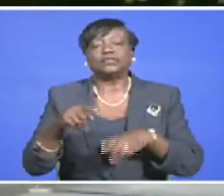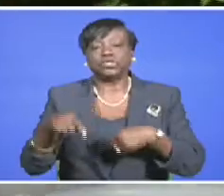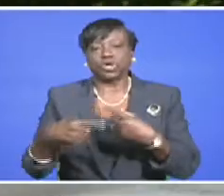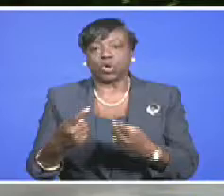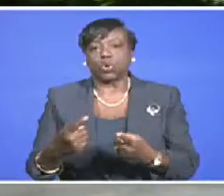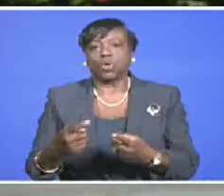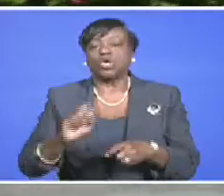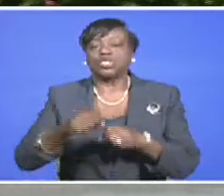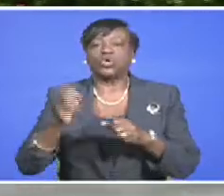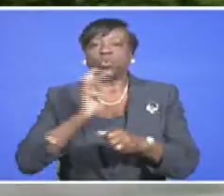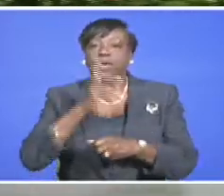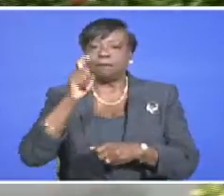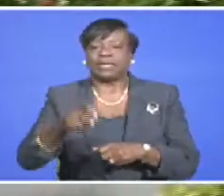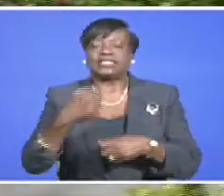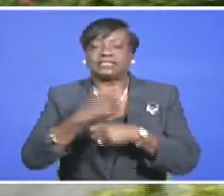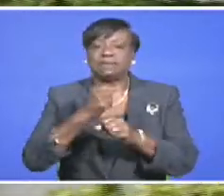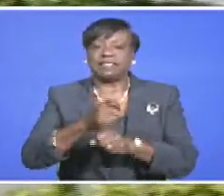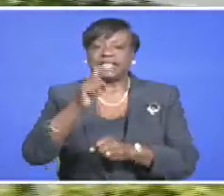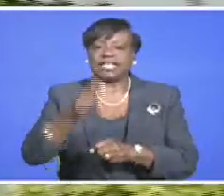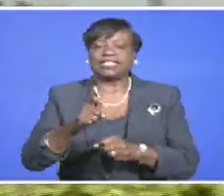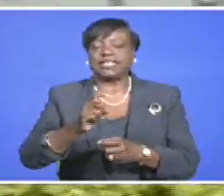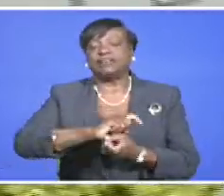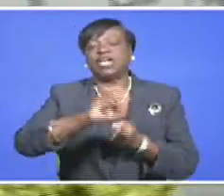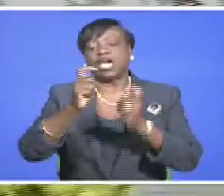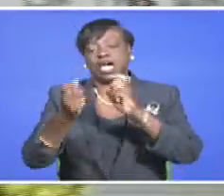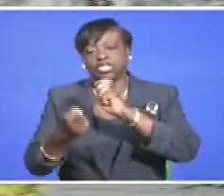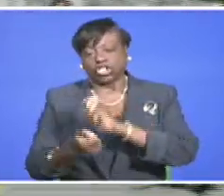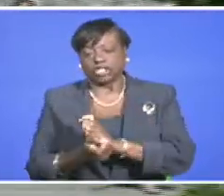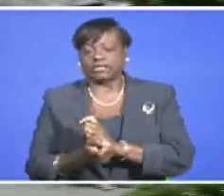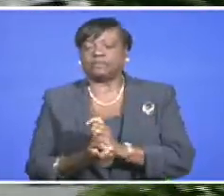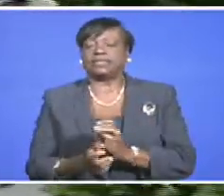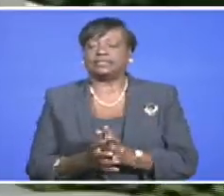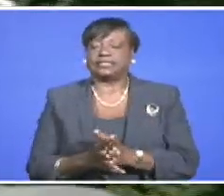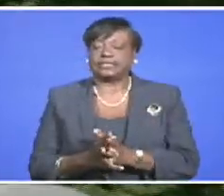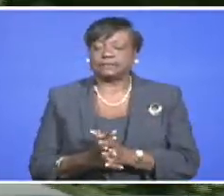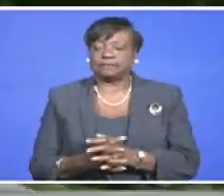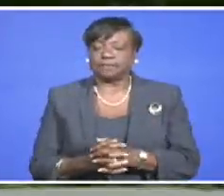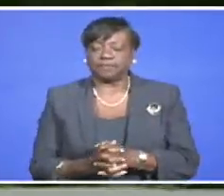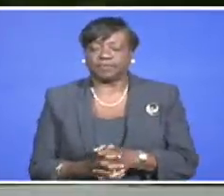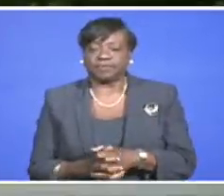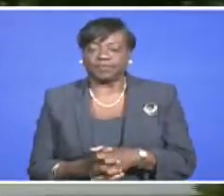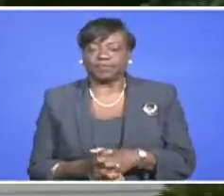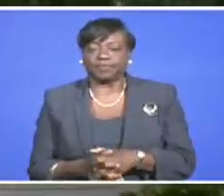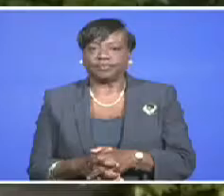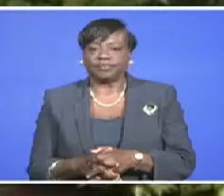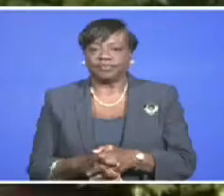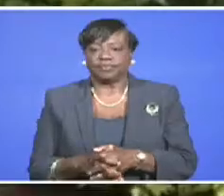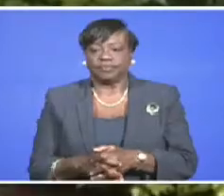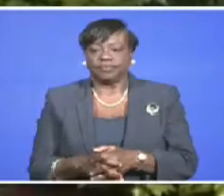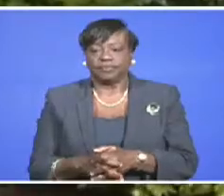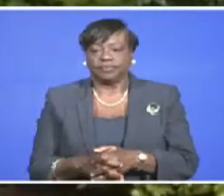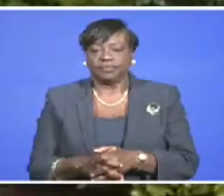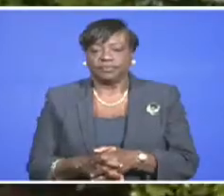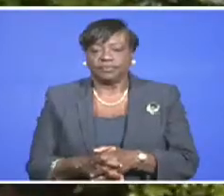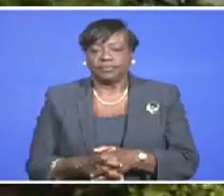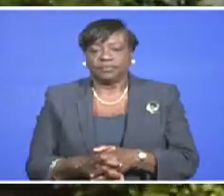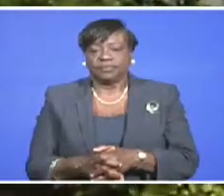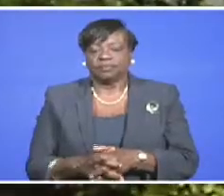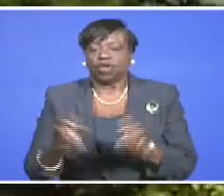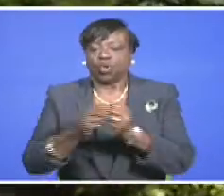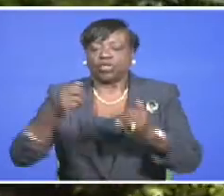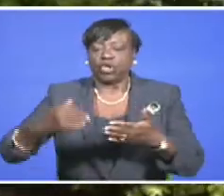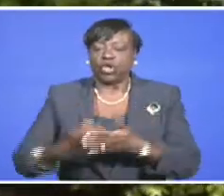must make the necessary adjustments. Sieska Adderley, ZNS Network News. Well, with new